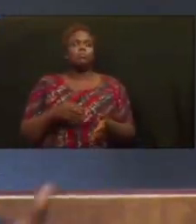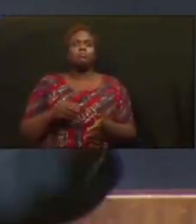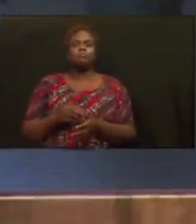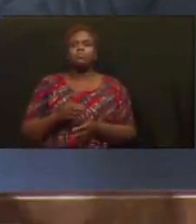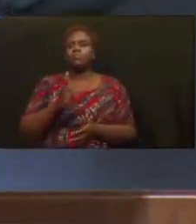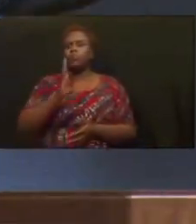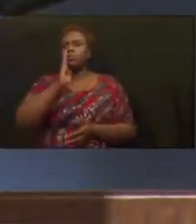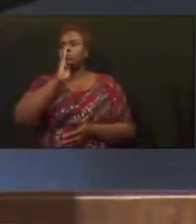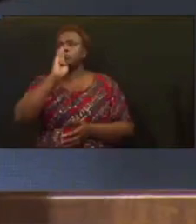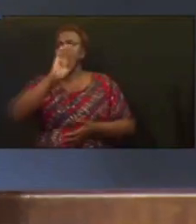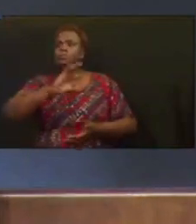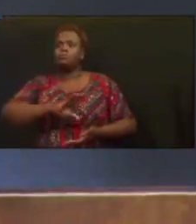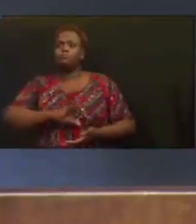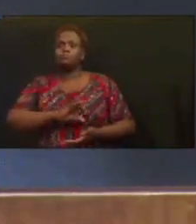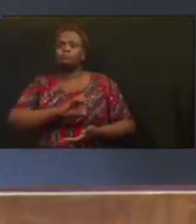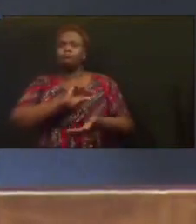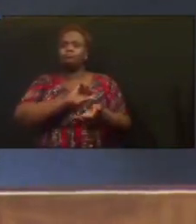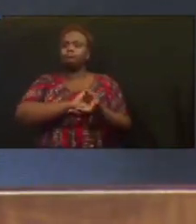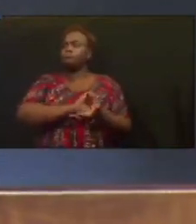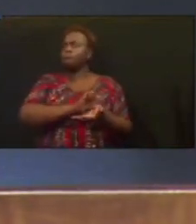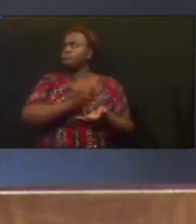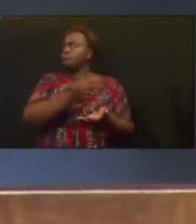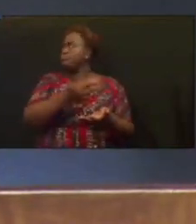be glorified.